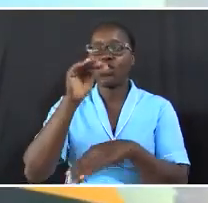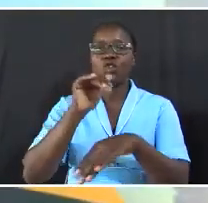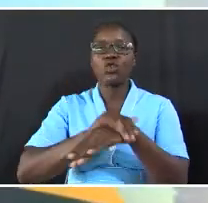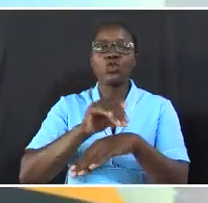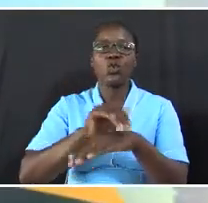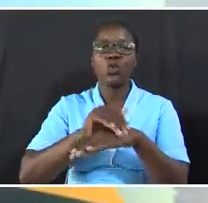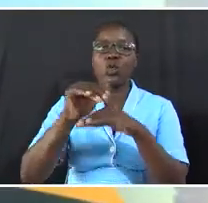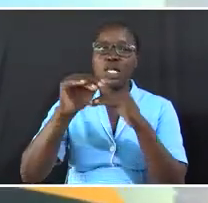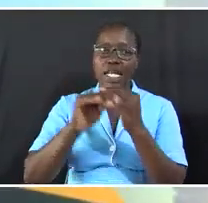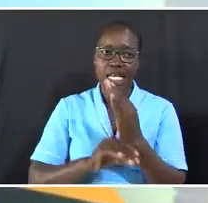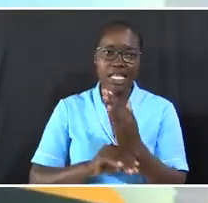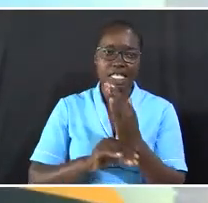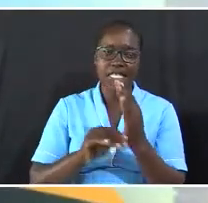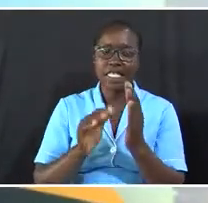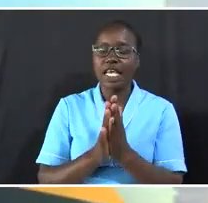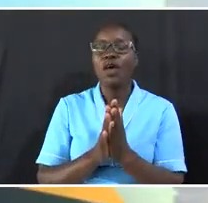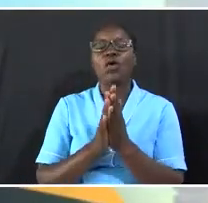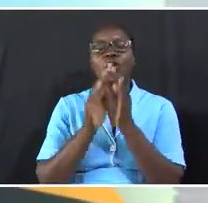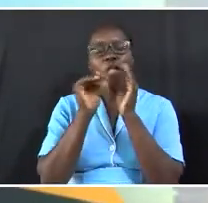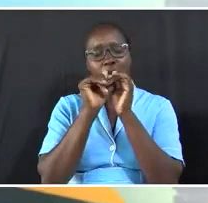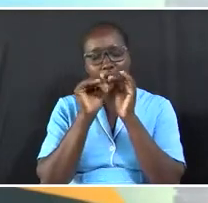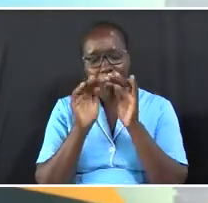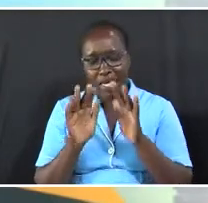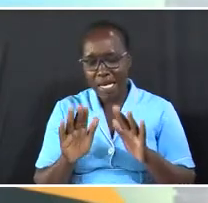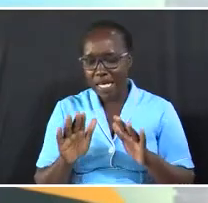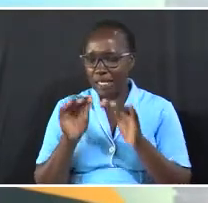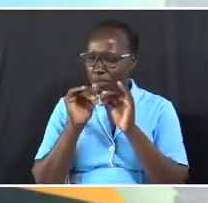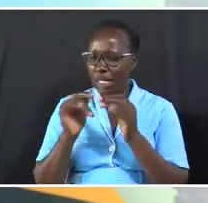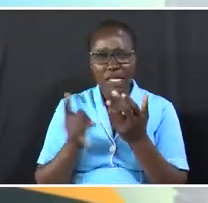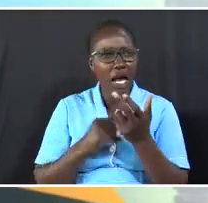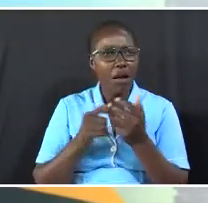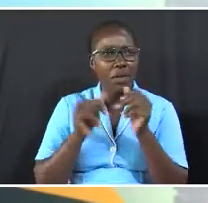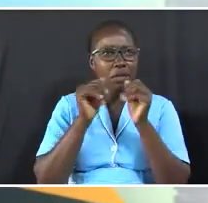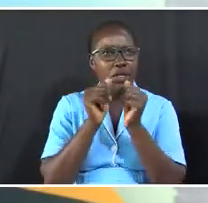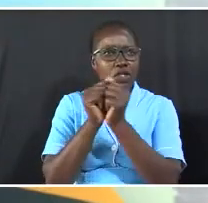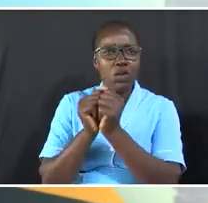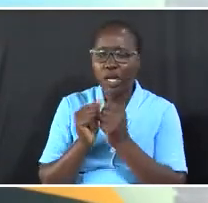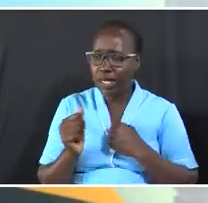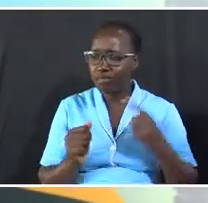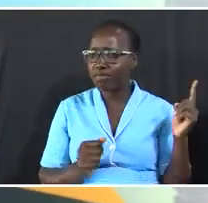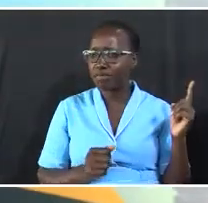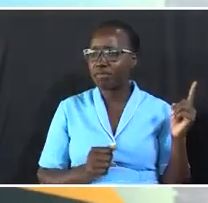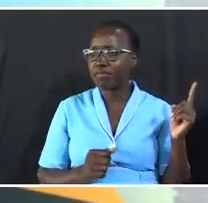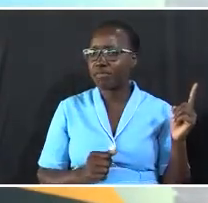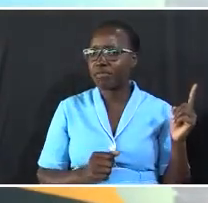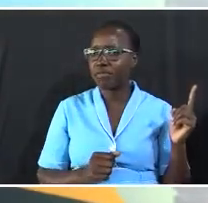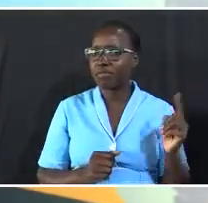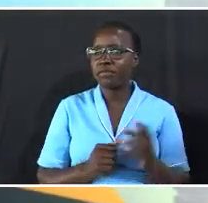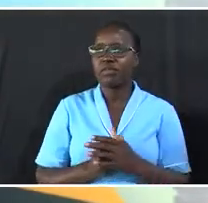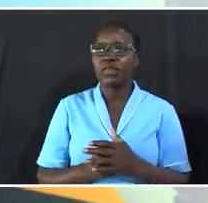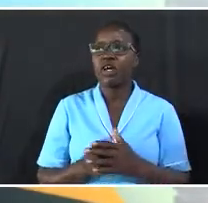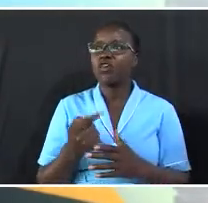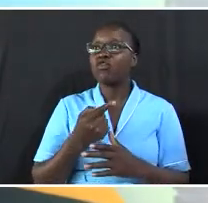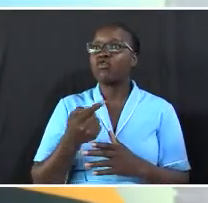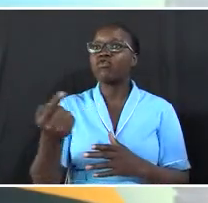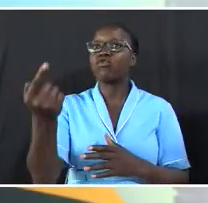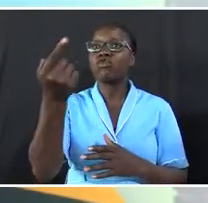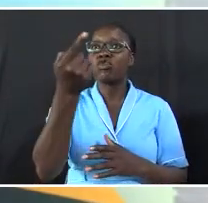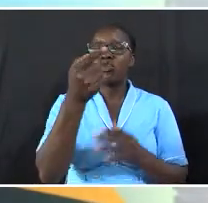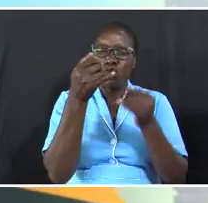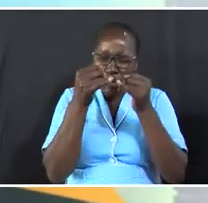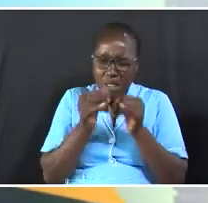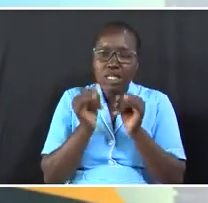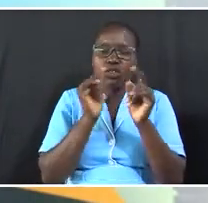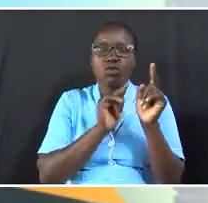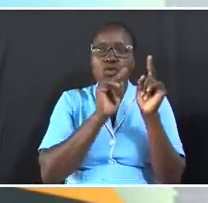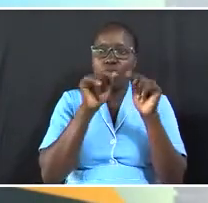goodness. We have been blessed. How many have been blessed together with me? For those who attempted to